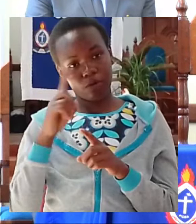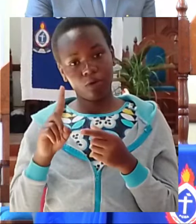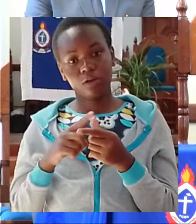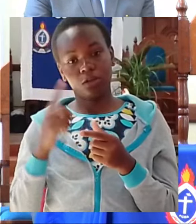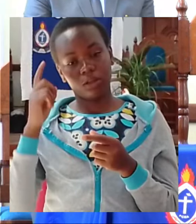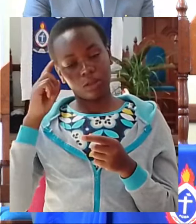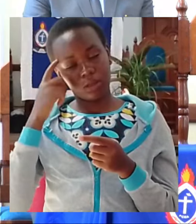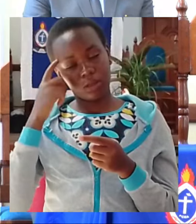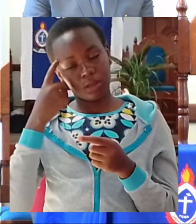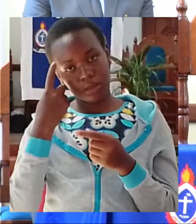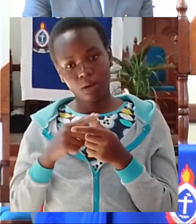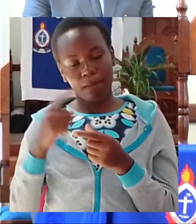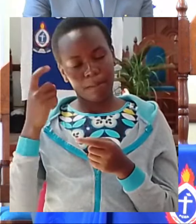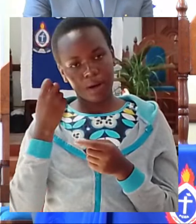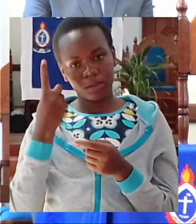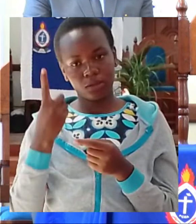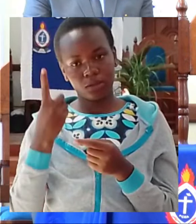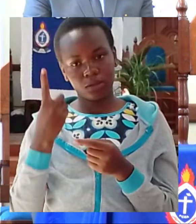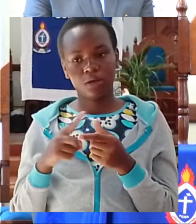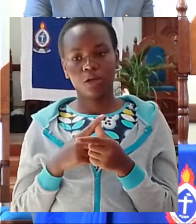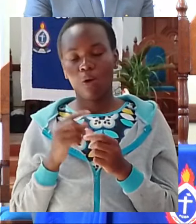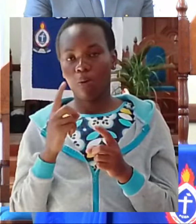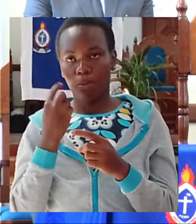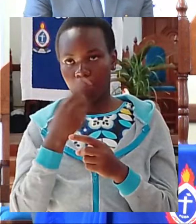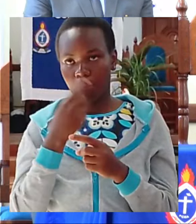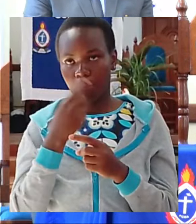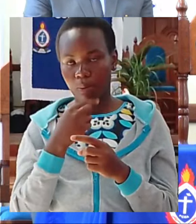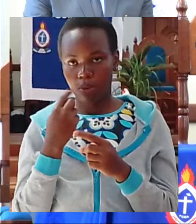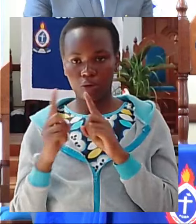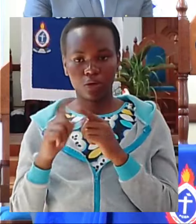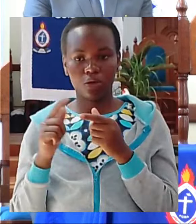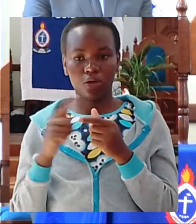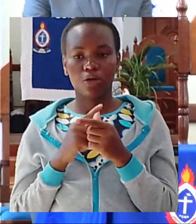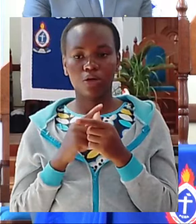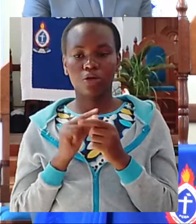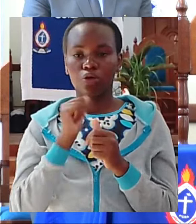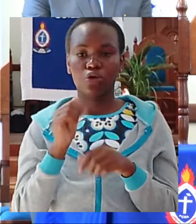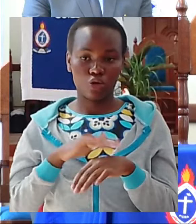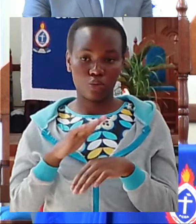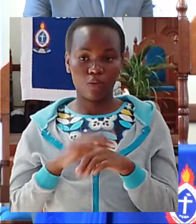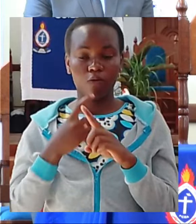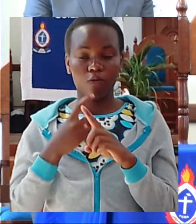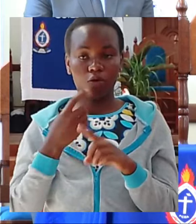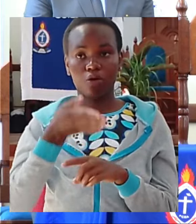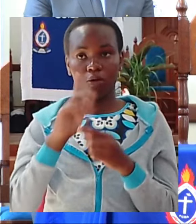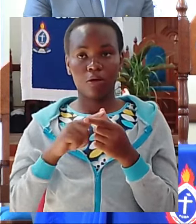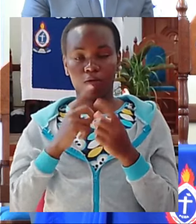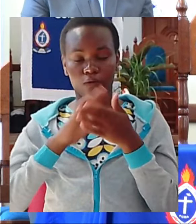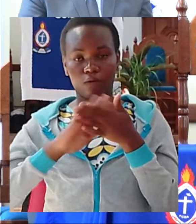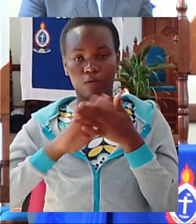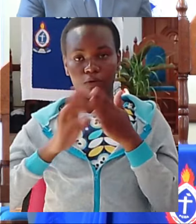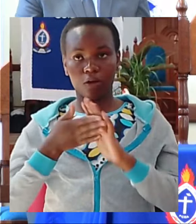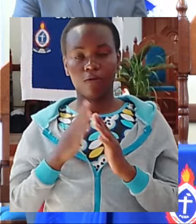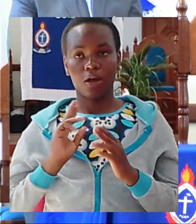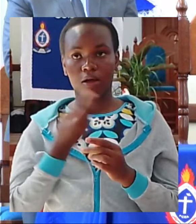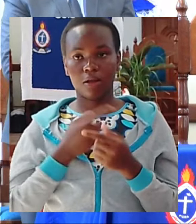our thinking, our thoughts, Jehovah Lord, and even our words and our deeds, anything that is not good before you, Lord, may you forgive us and